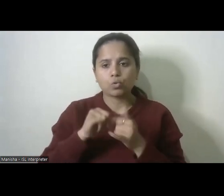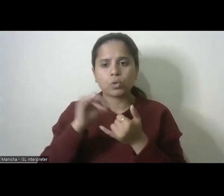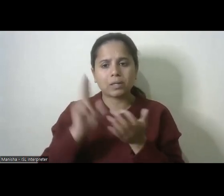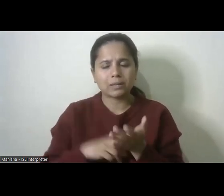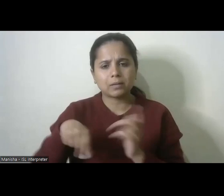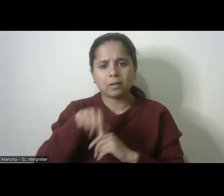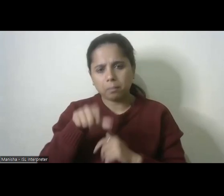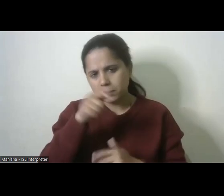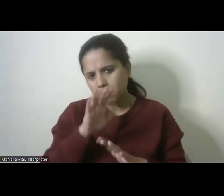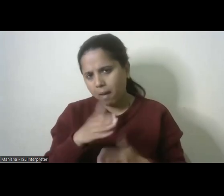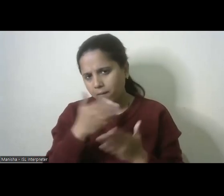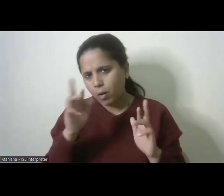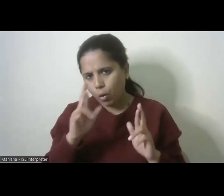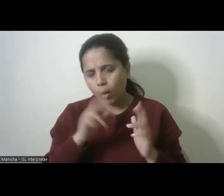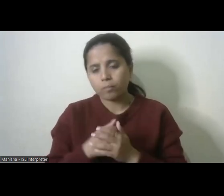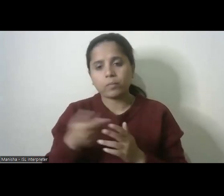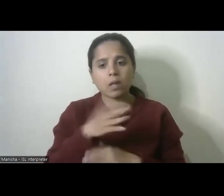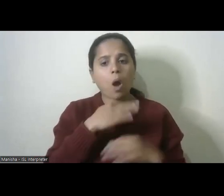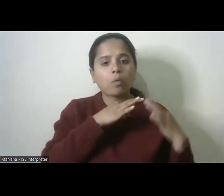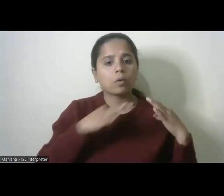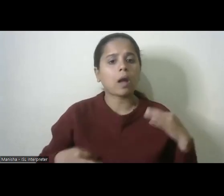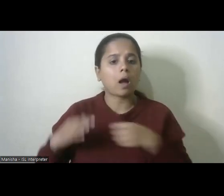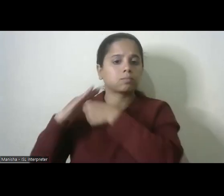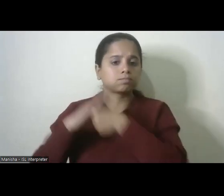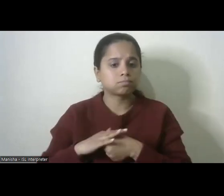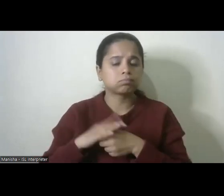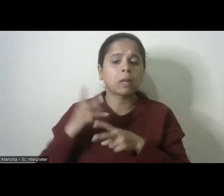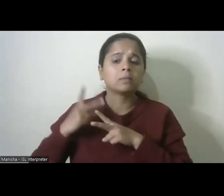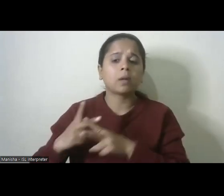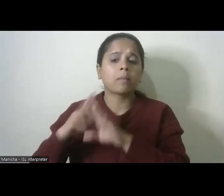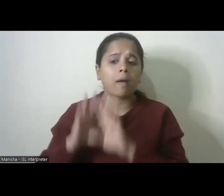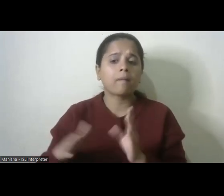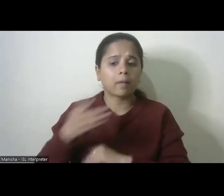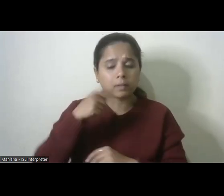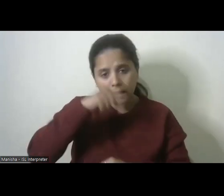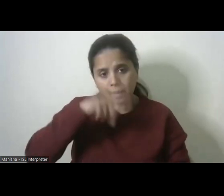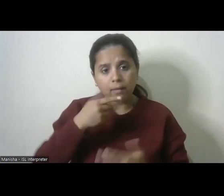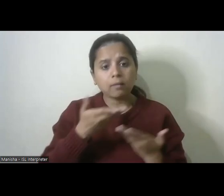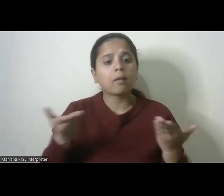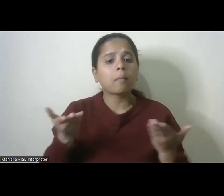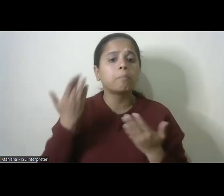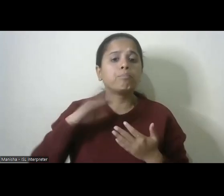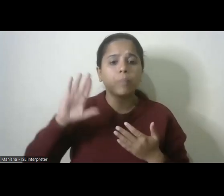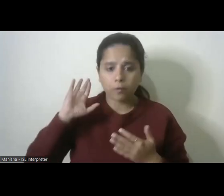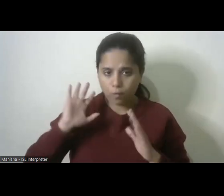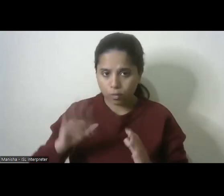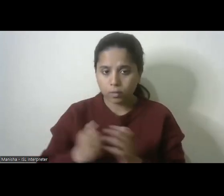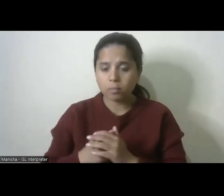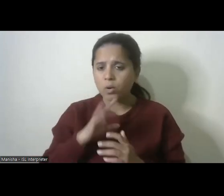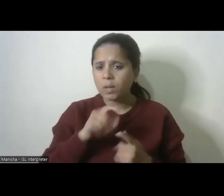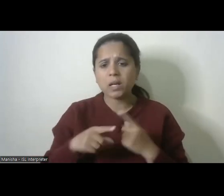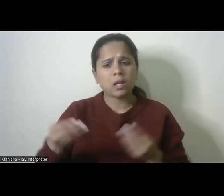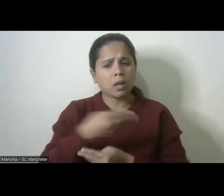the audience here, on how caste discrimination persists in contemporary India, despite